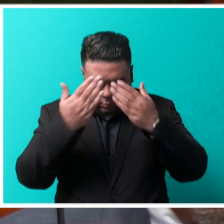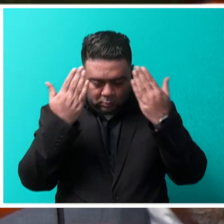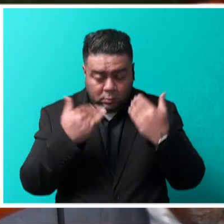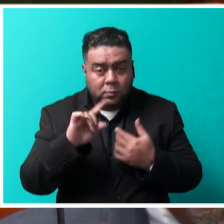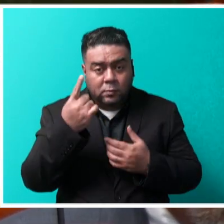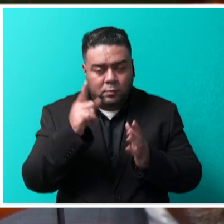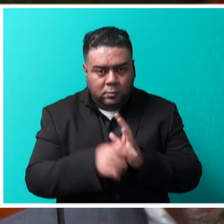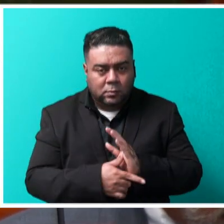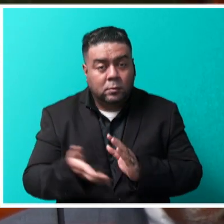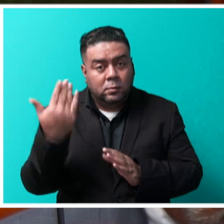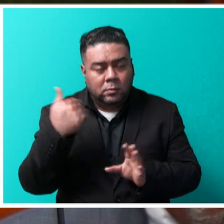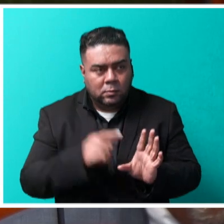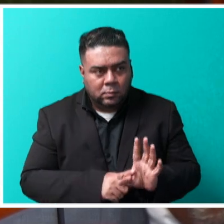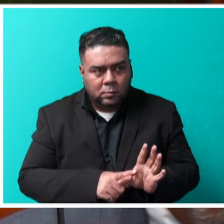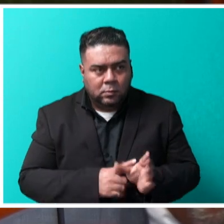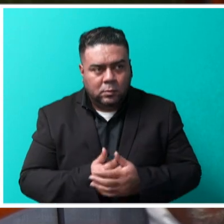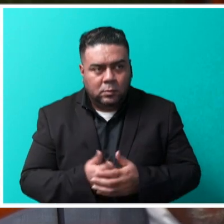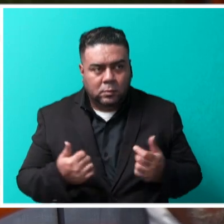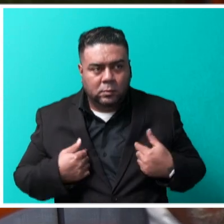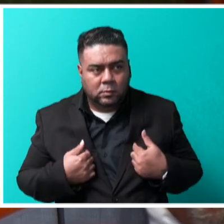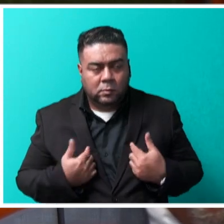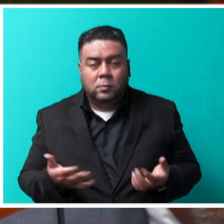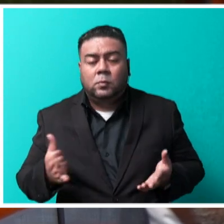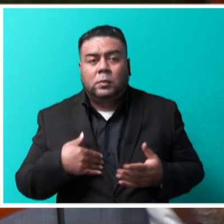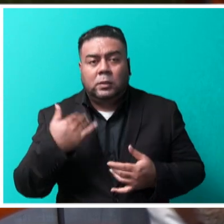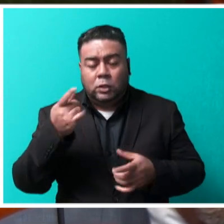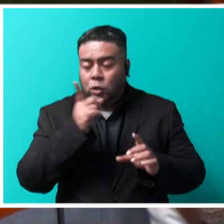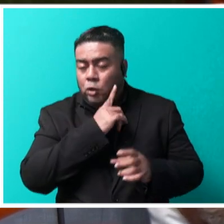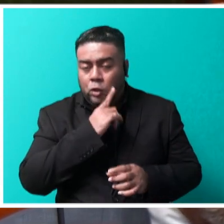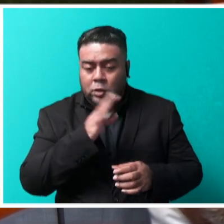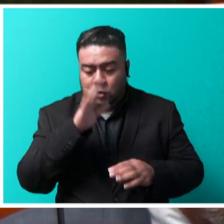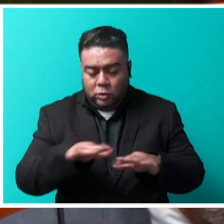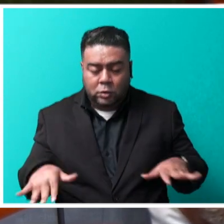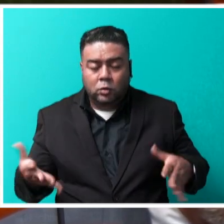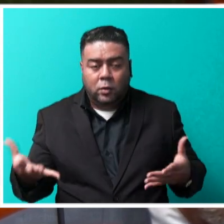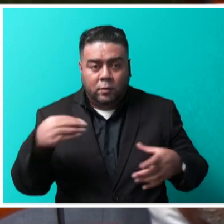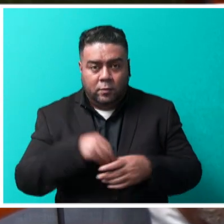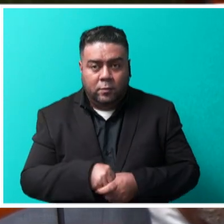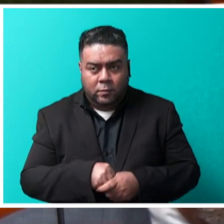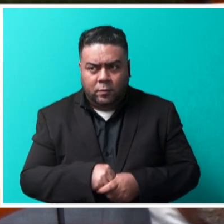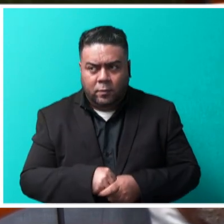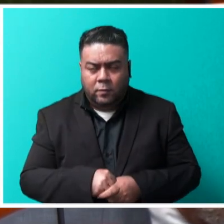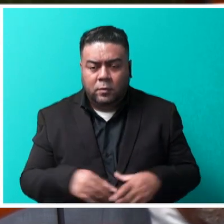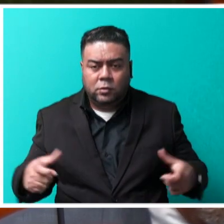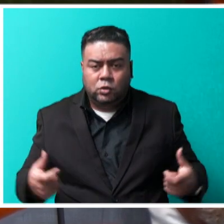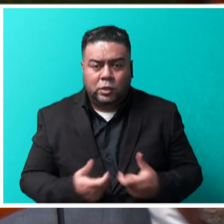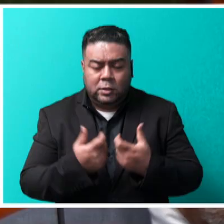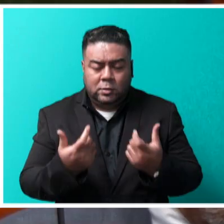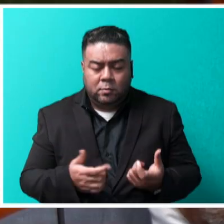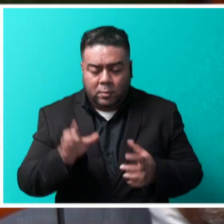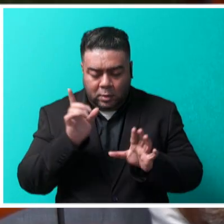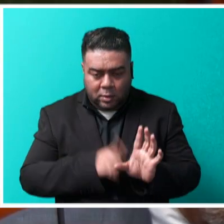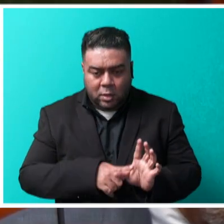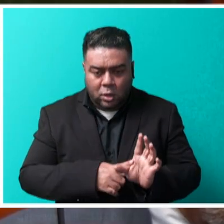first time last year, we commemorated the International Day of the Girl Child to draw critical attention to the unique challenges faced by our young